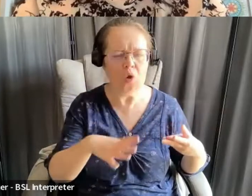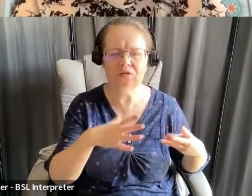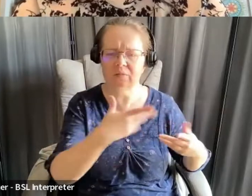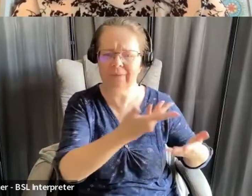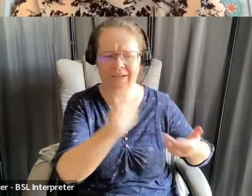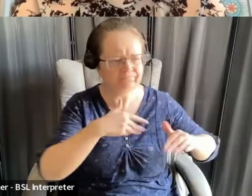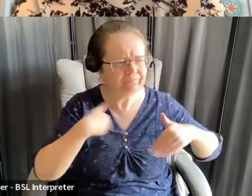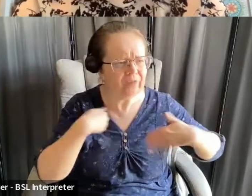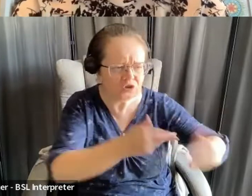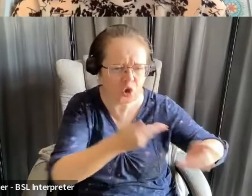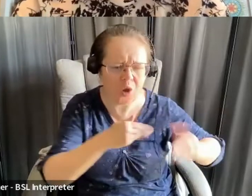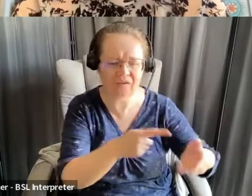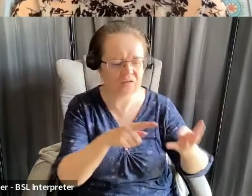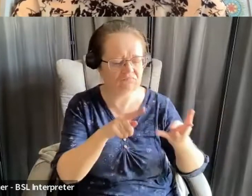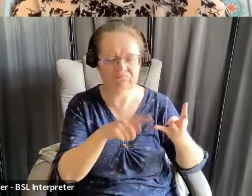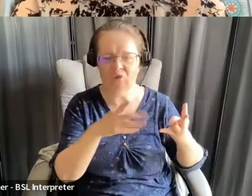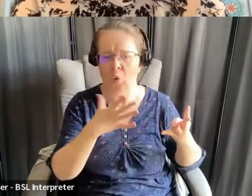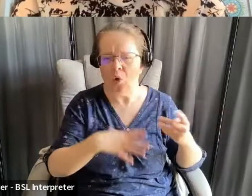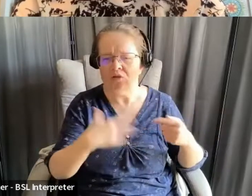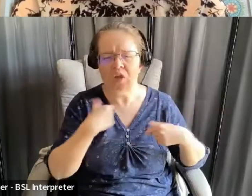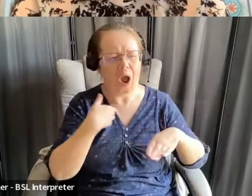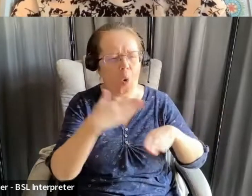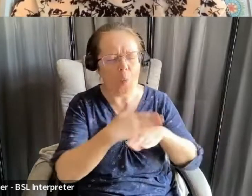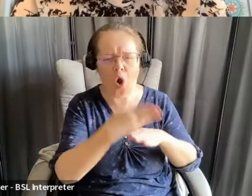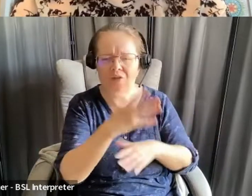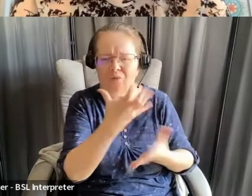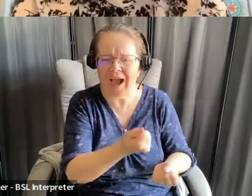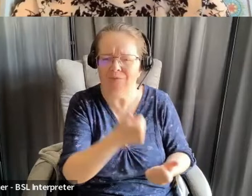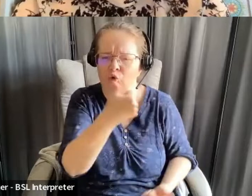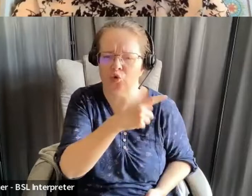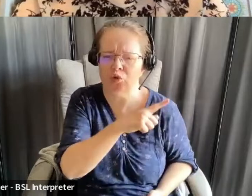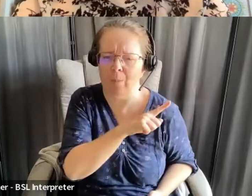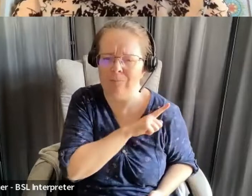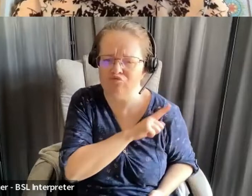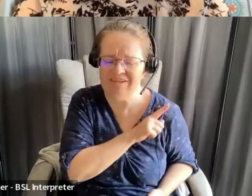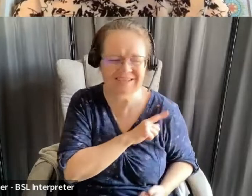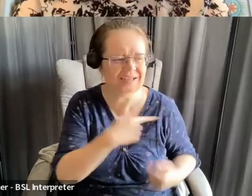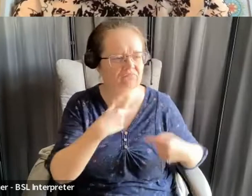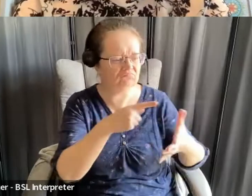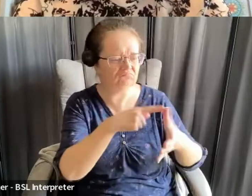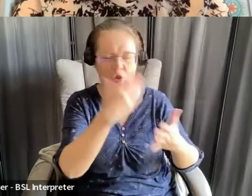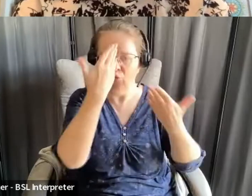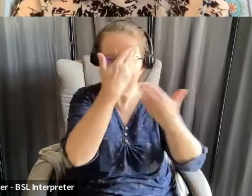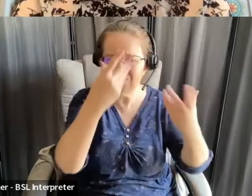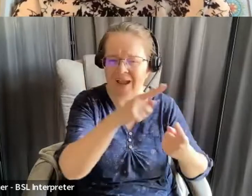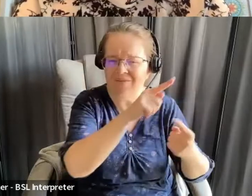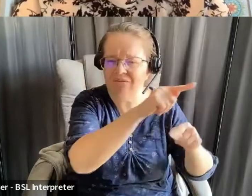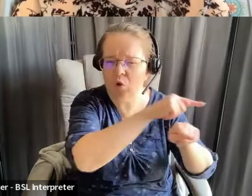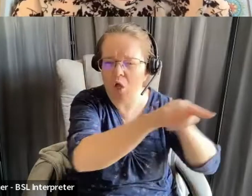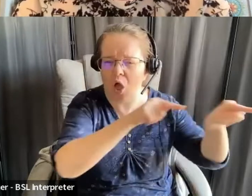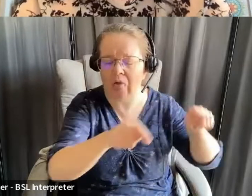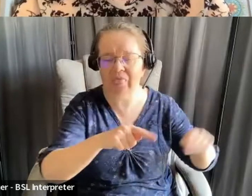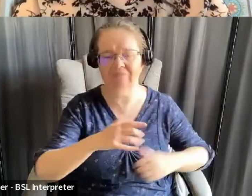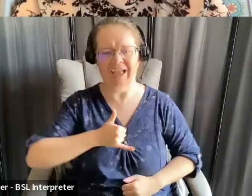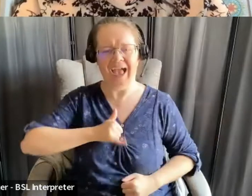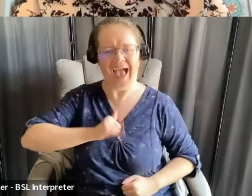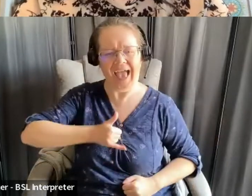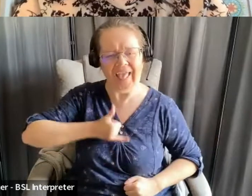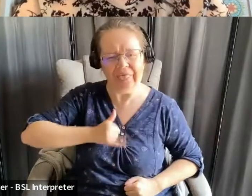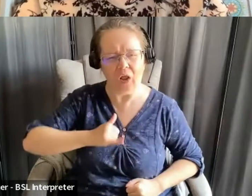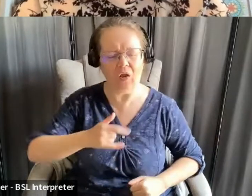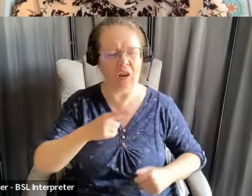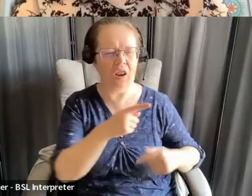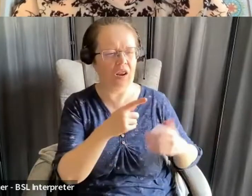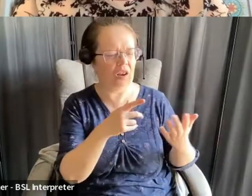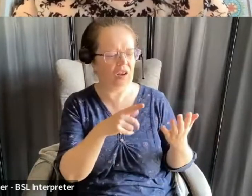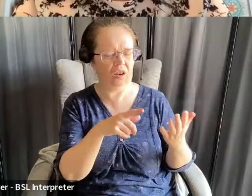and purposeful work, you know, respect for others, being ethical. For me, it's about creating a